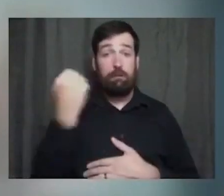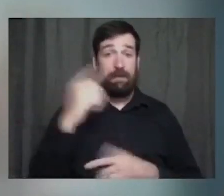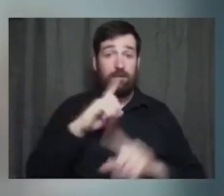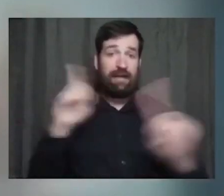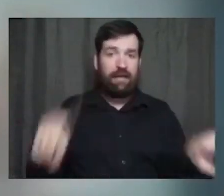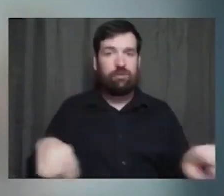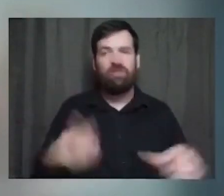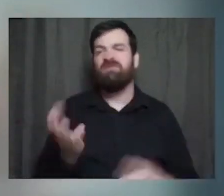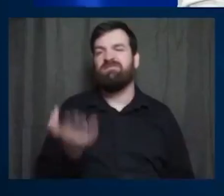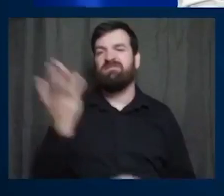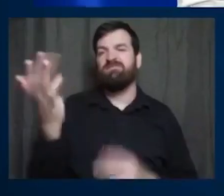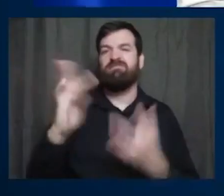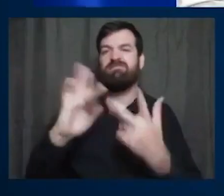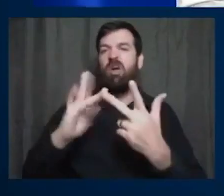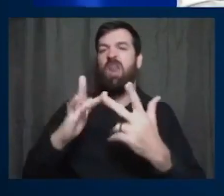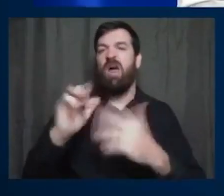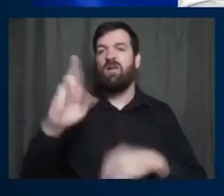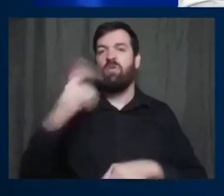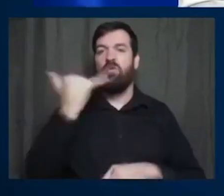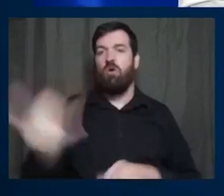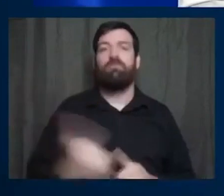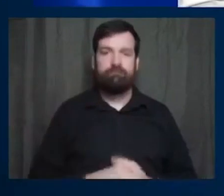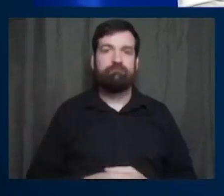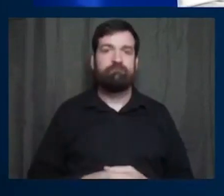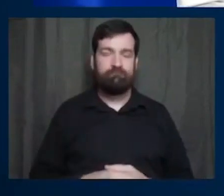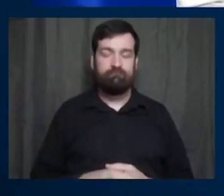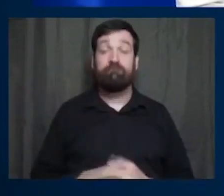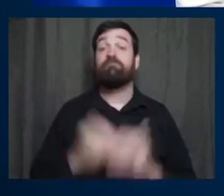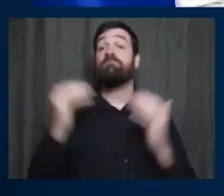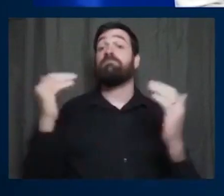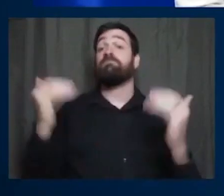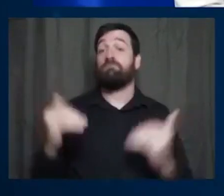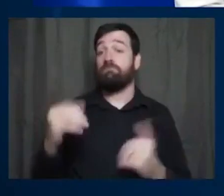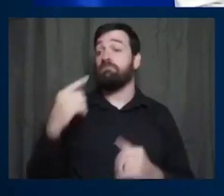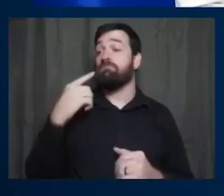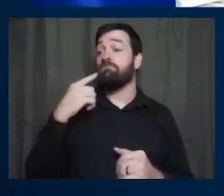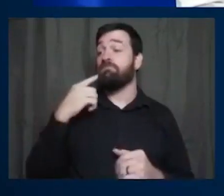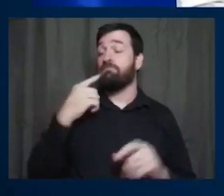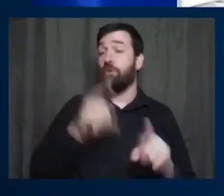go online. And the next question is also for Chelsey. How long